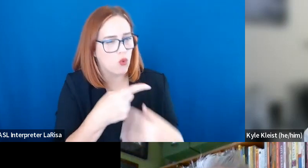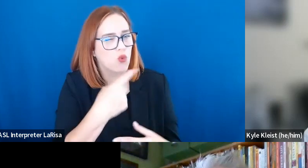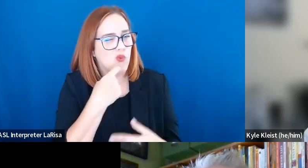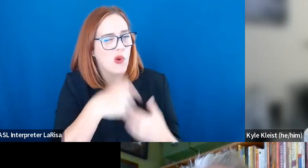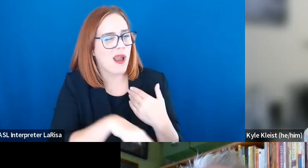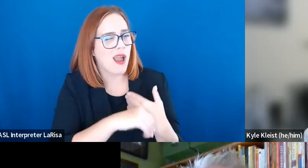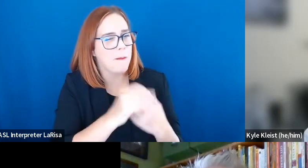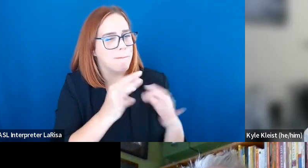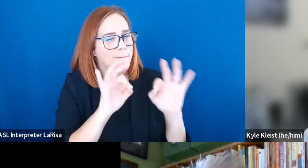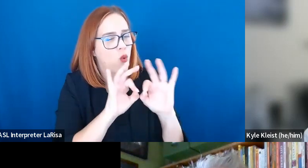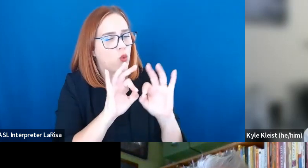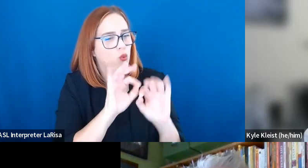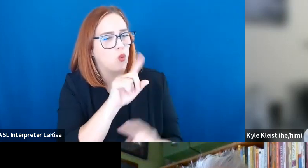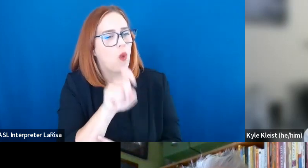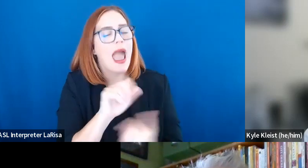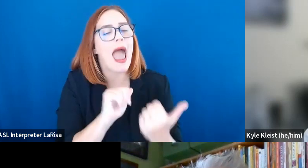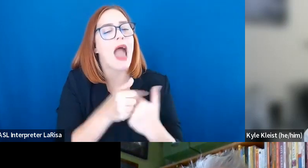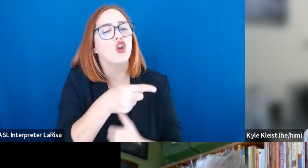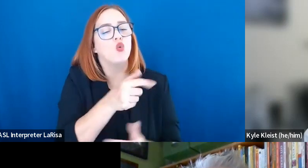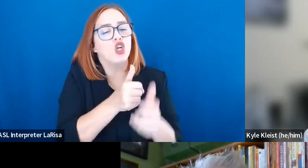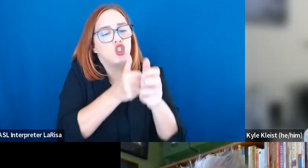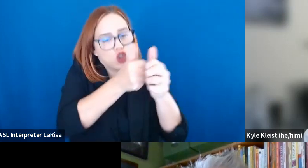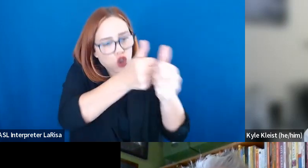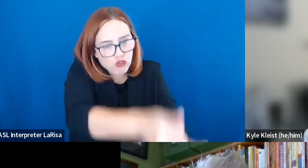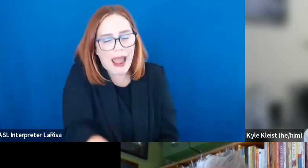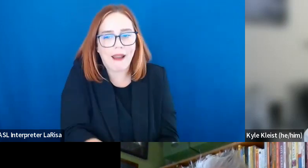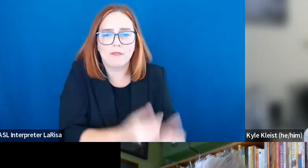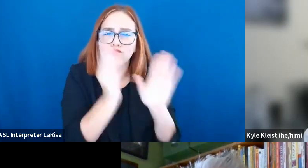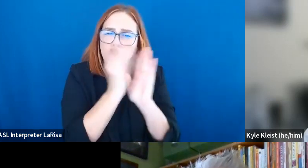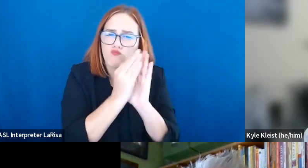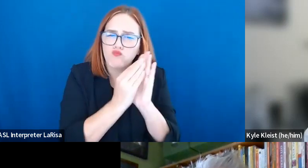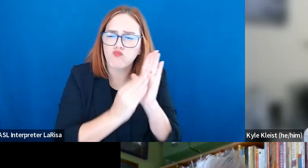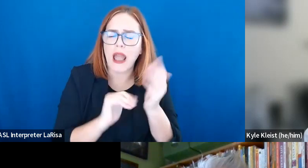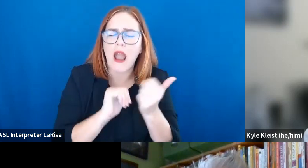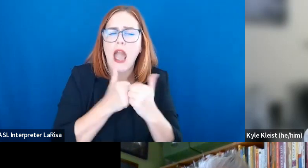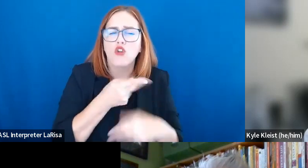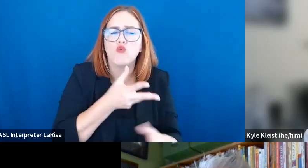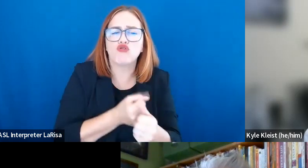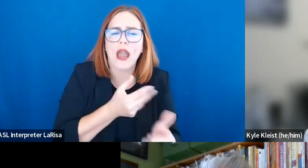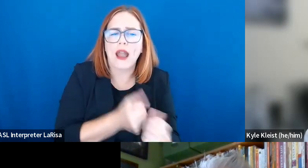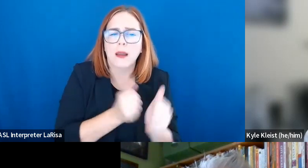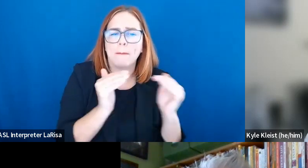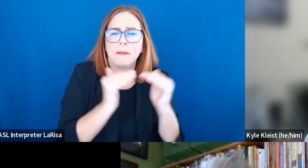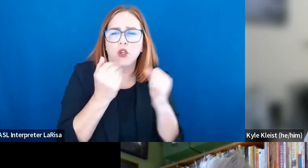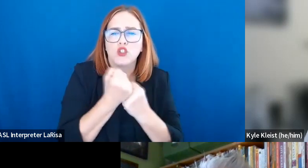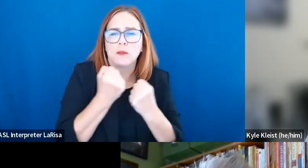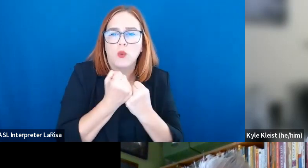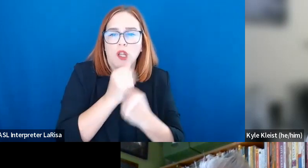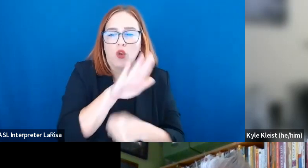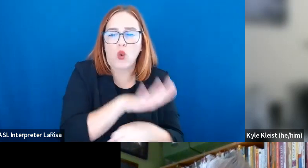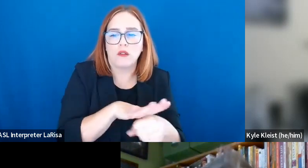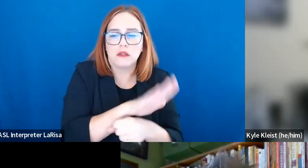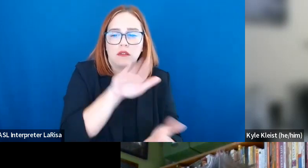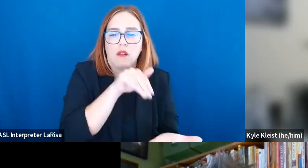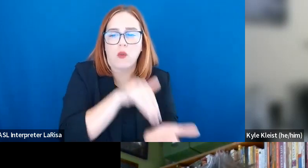about tracking peer support. How do you go about that in your center? Wonderful. So